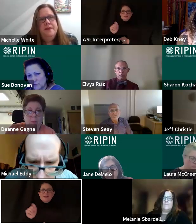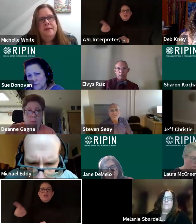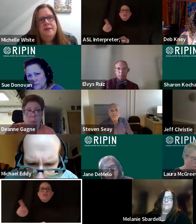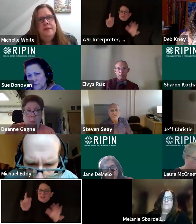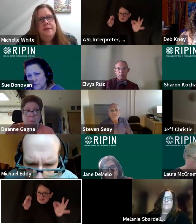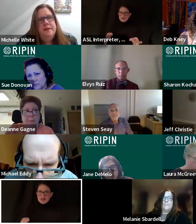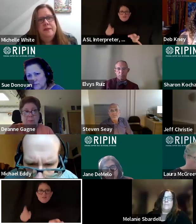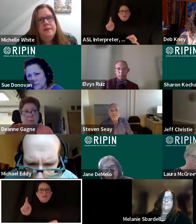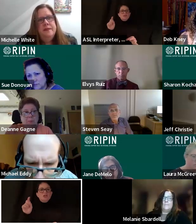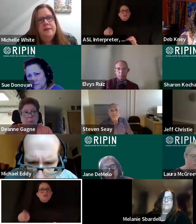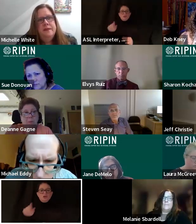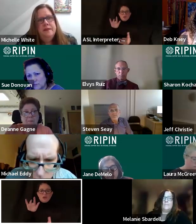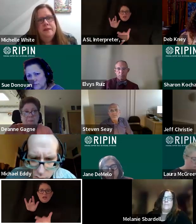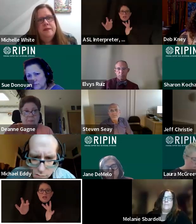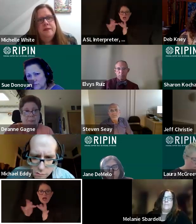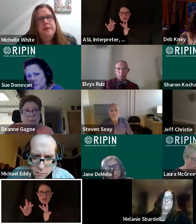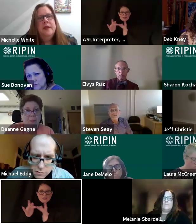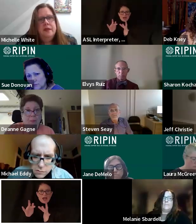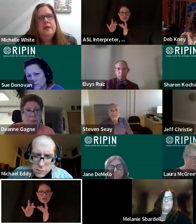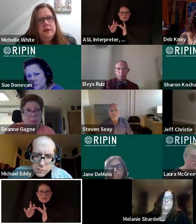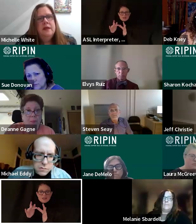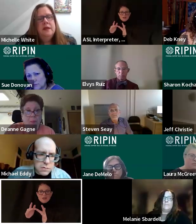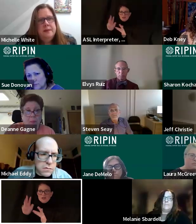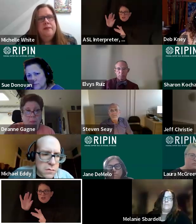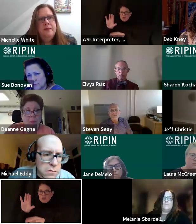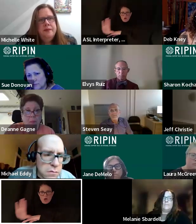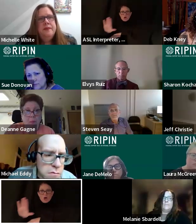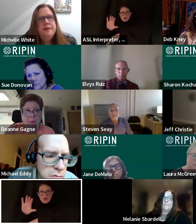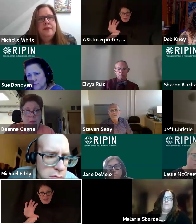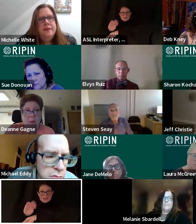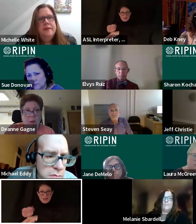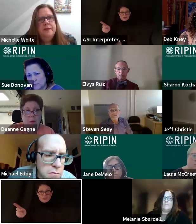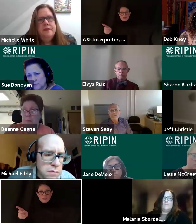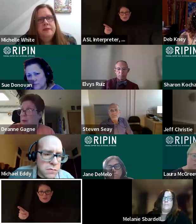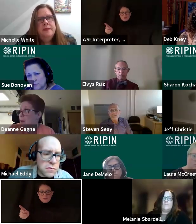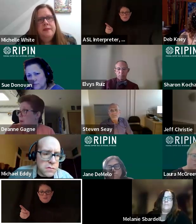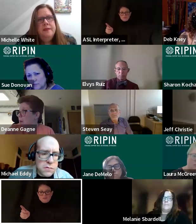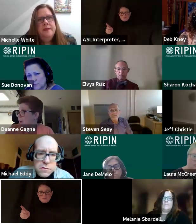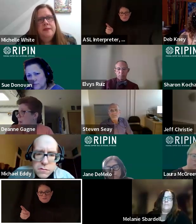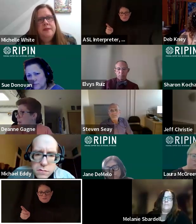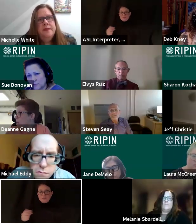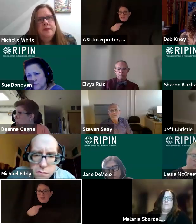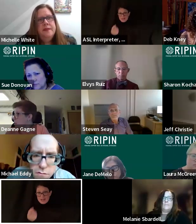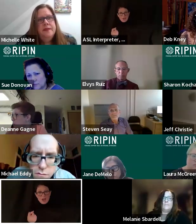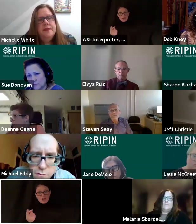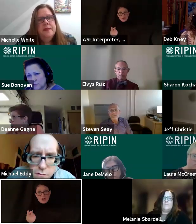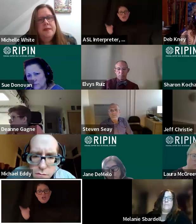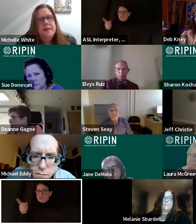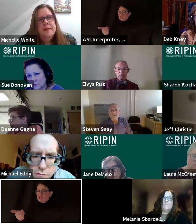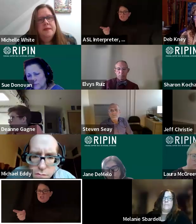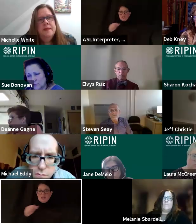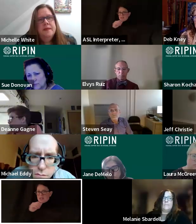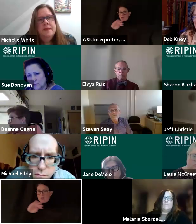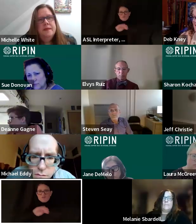she definitely should reach back out to that person, and say that she would like